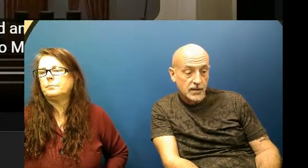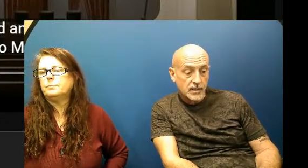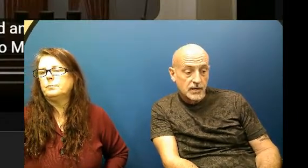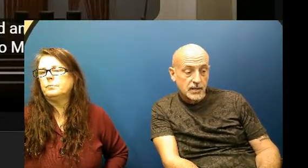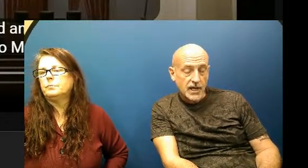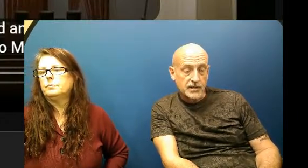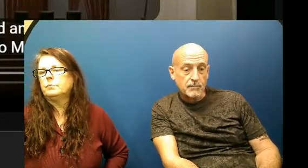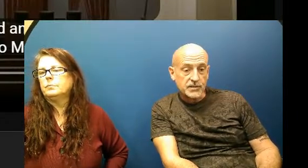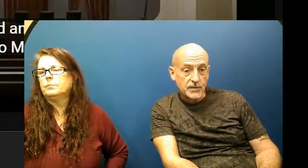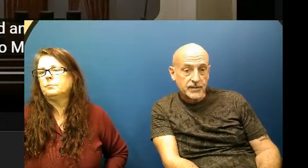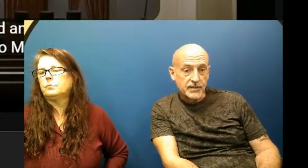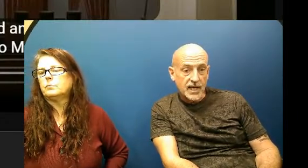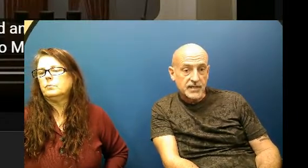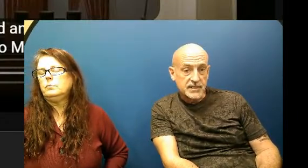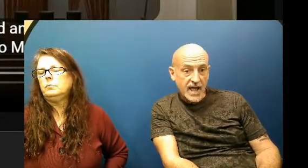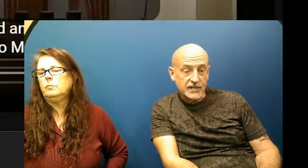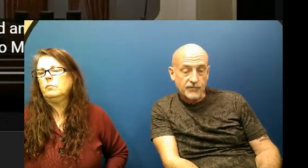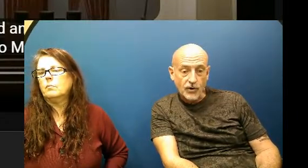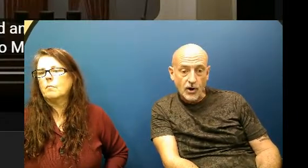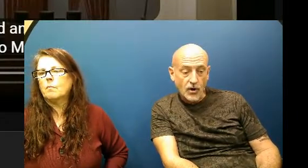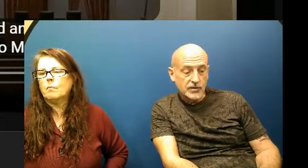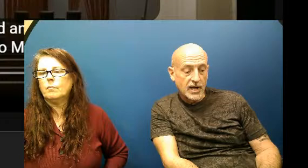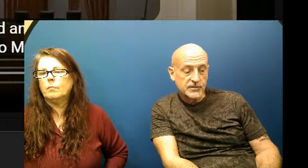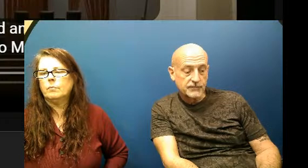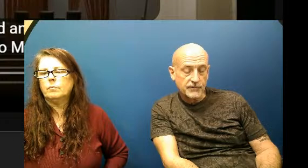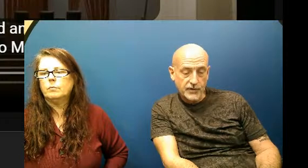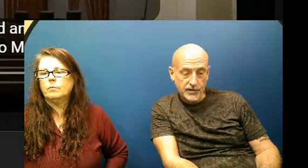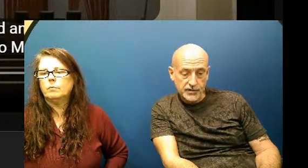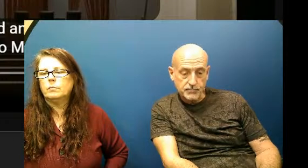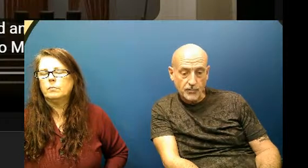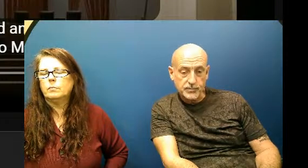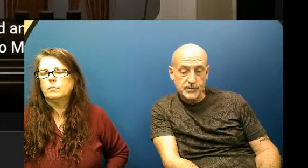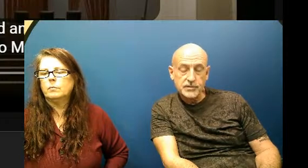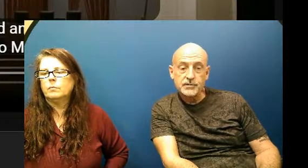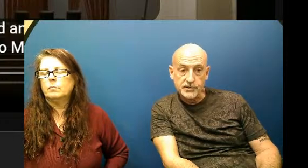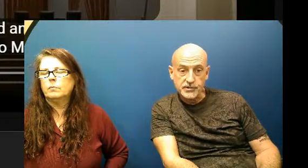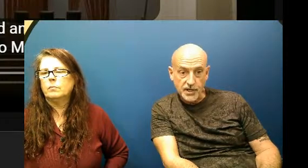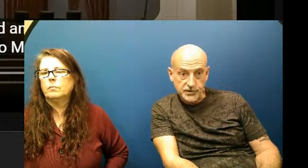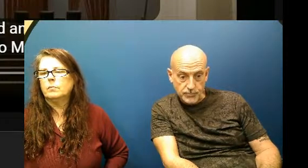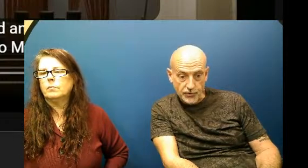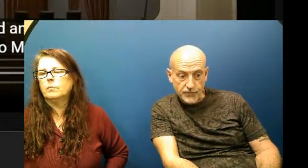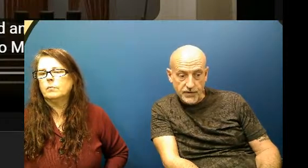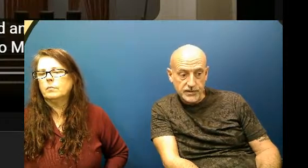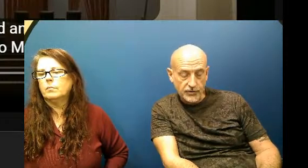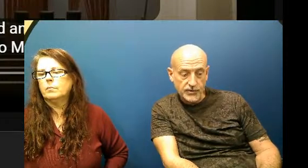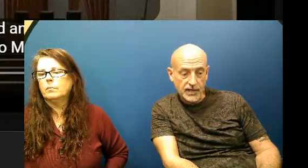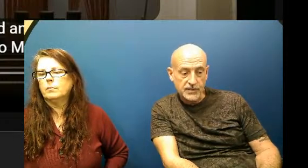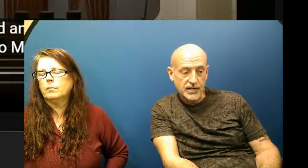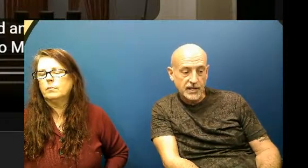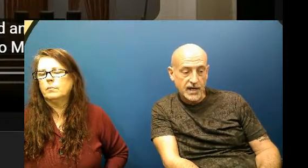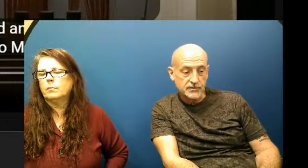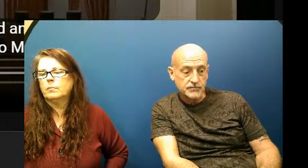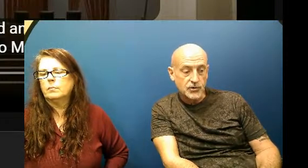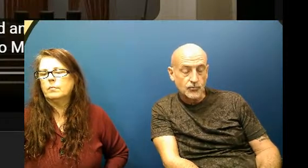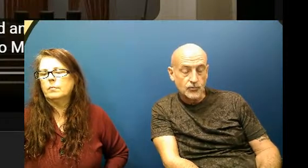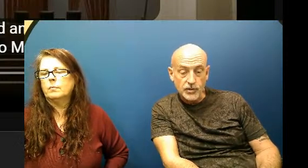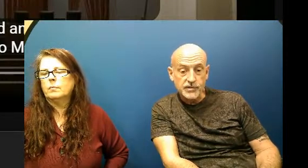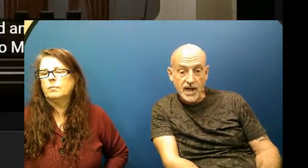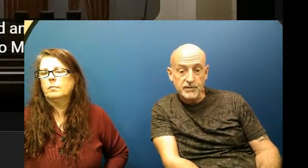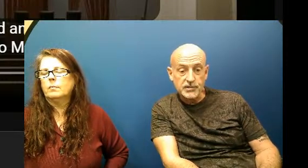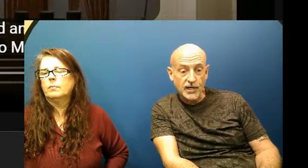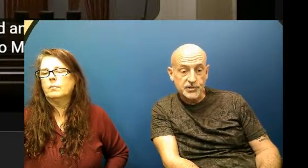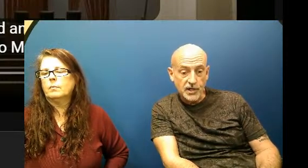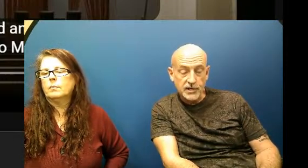generally, and to manipulate that data for all kinds of nefarious purposes, such as spoofing and other things that can do